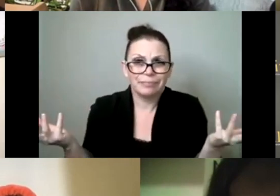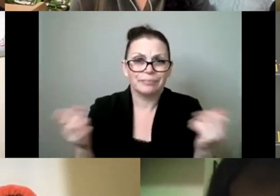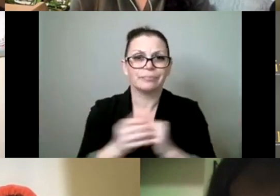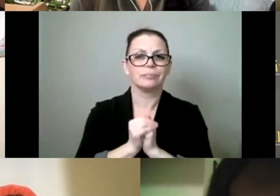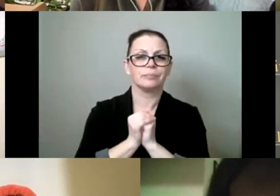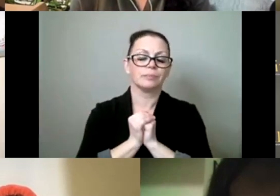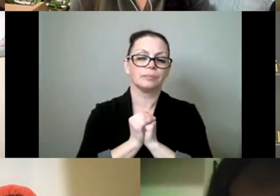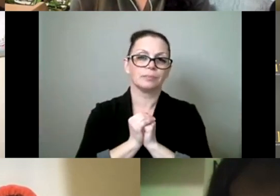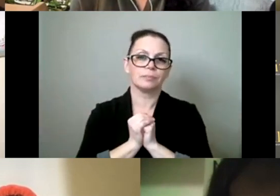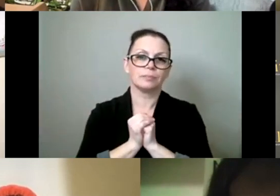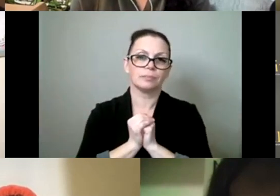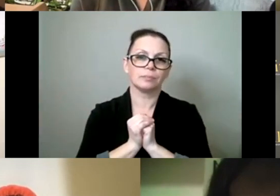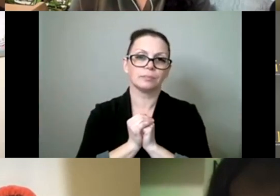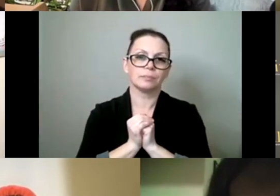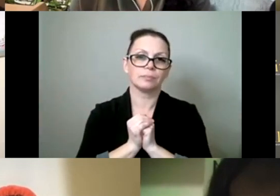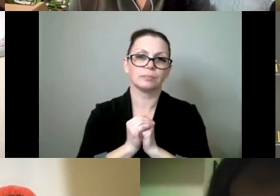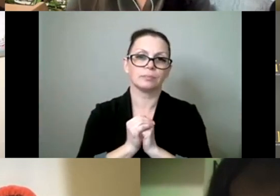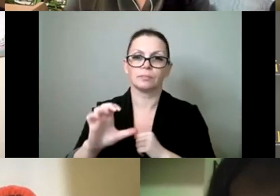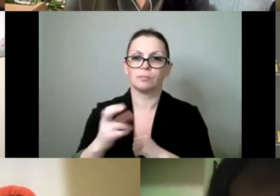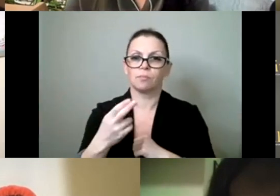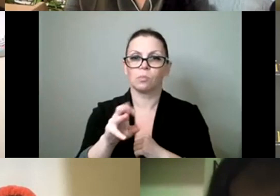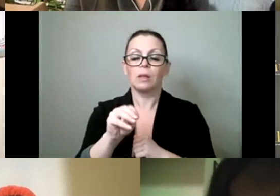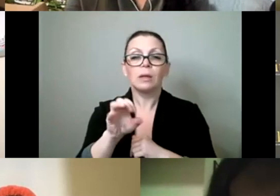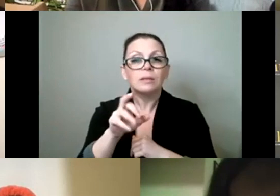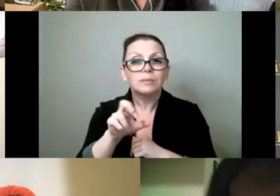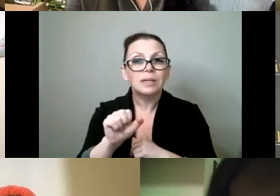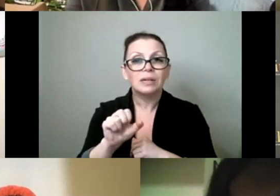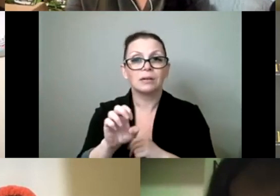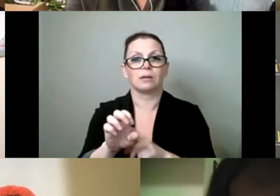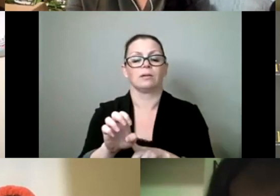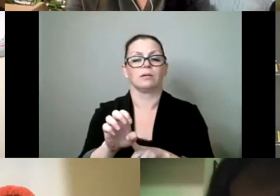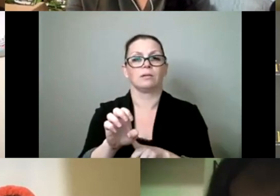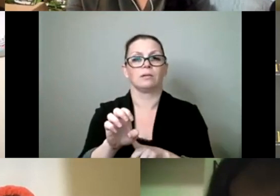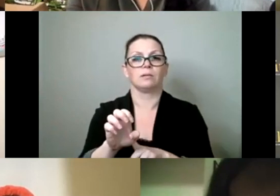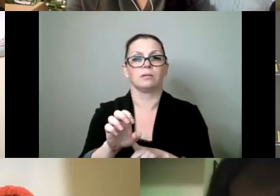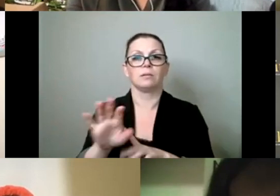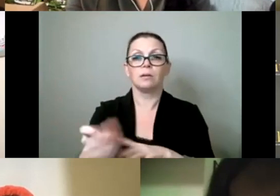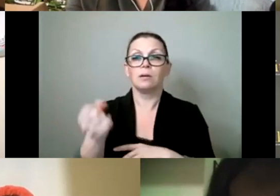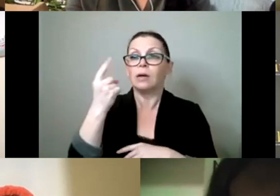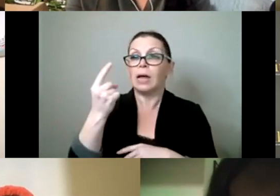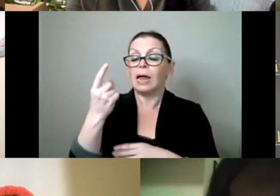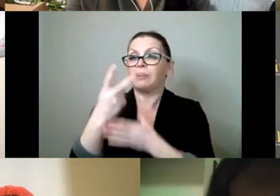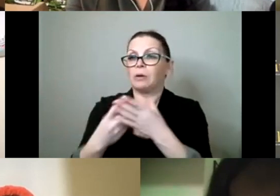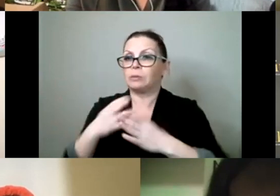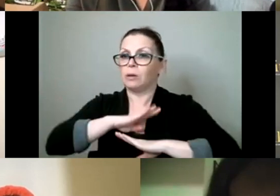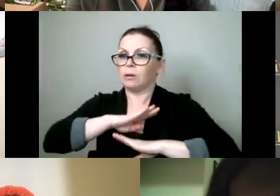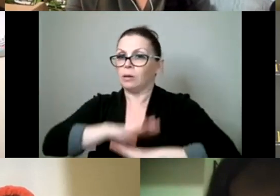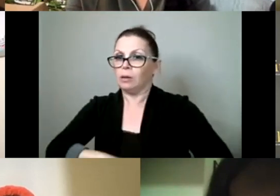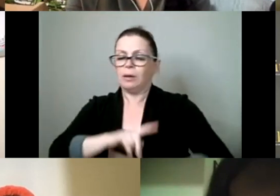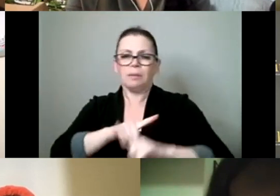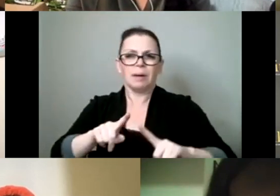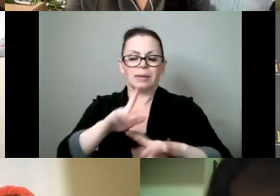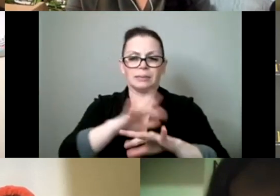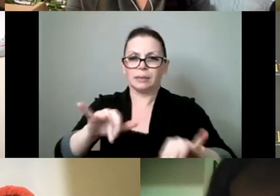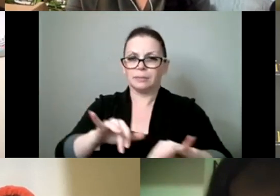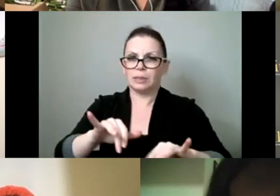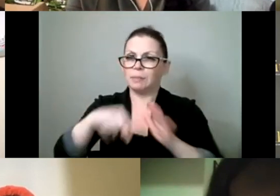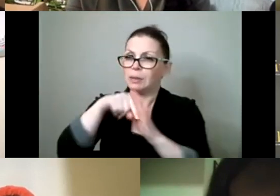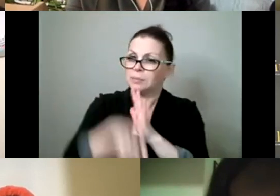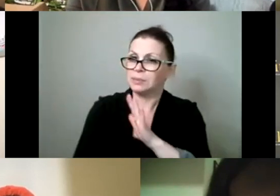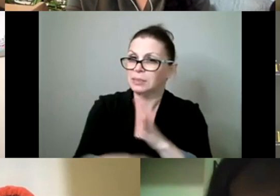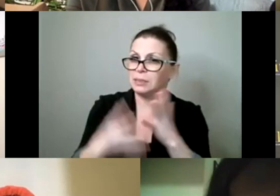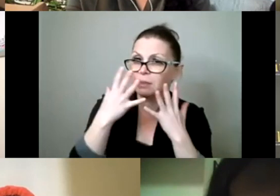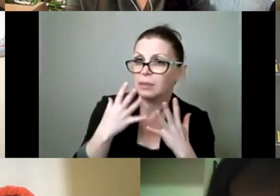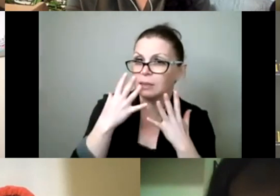interval. I can't help but there was both relief and a deep, deep sadness when I heard